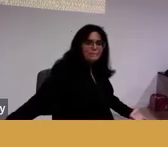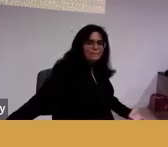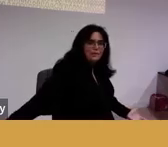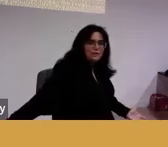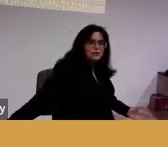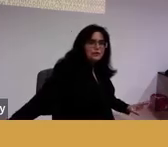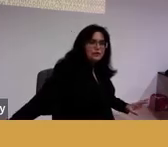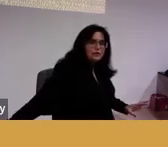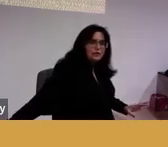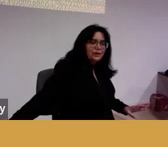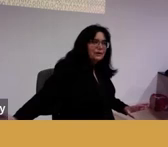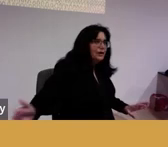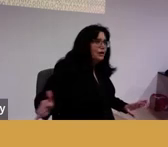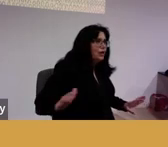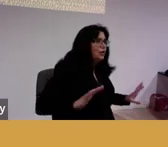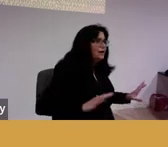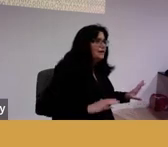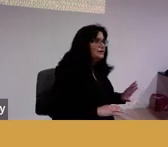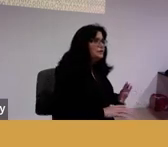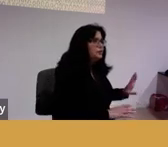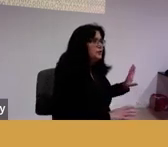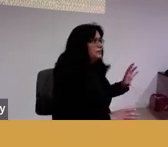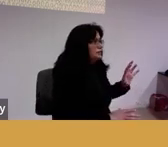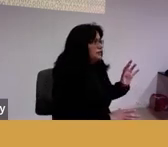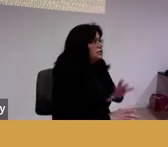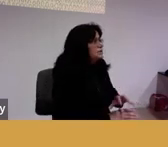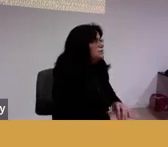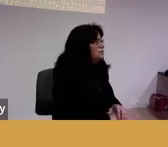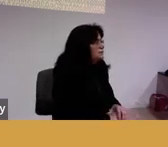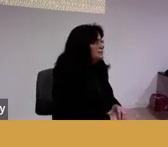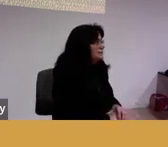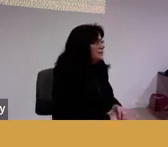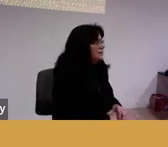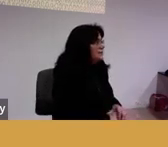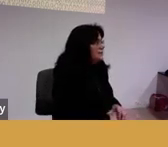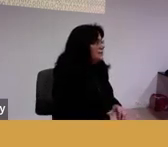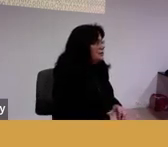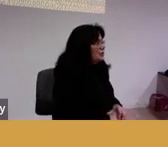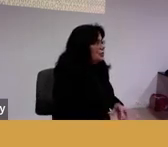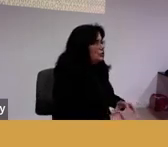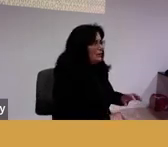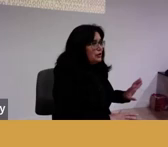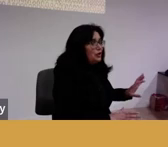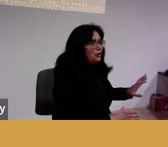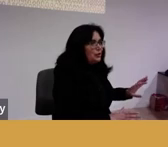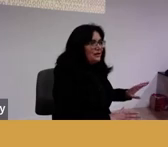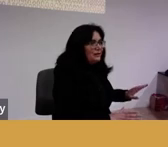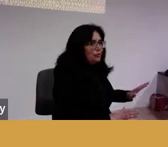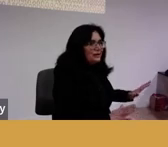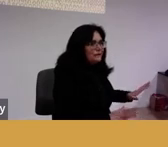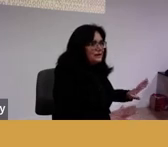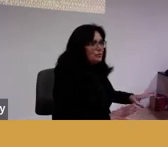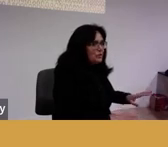All right, so I live with kids who are no